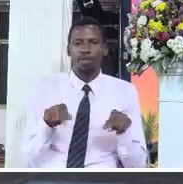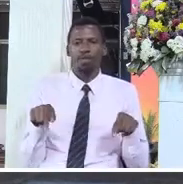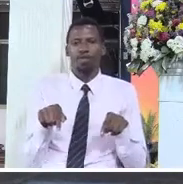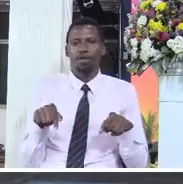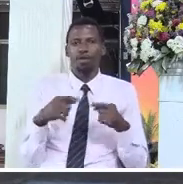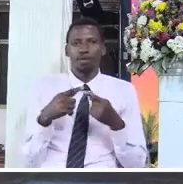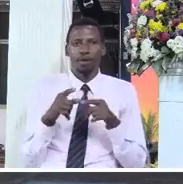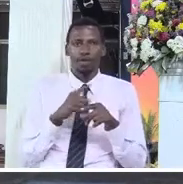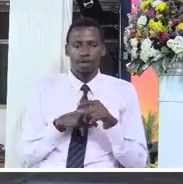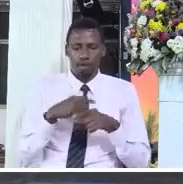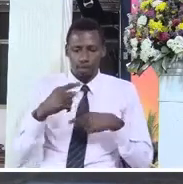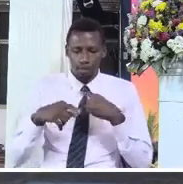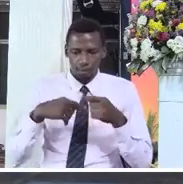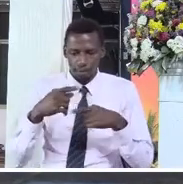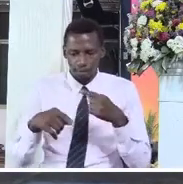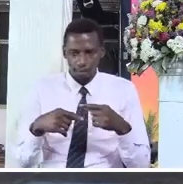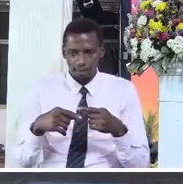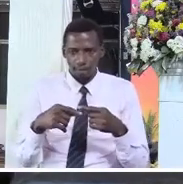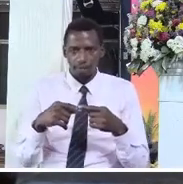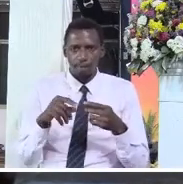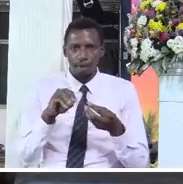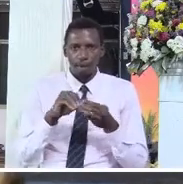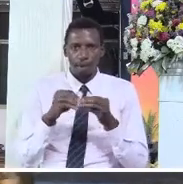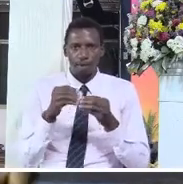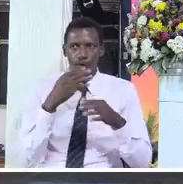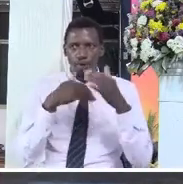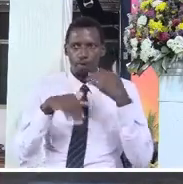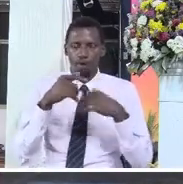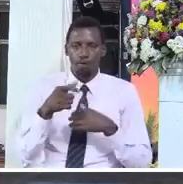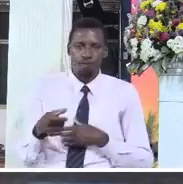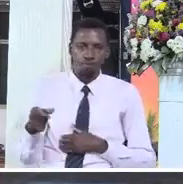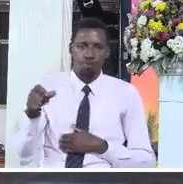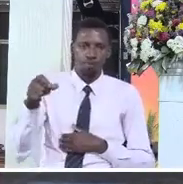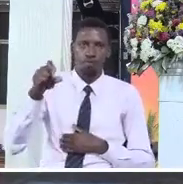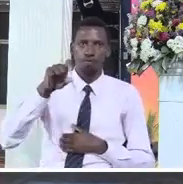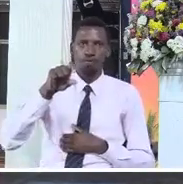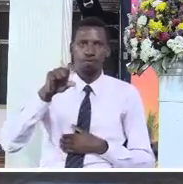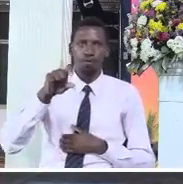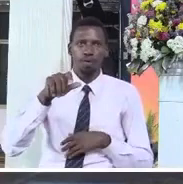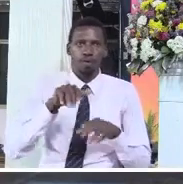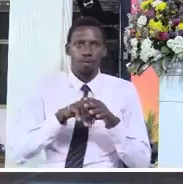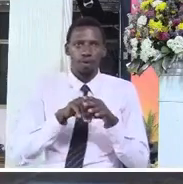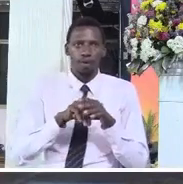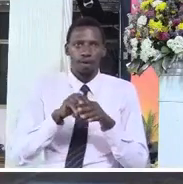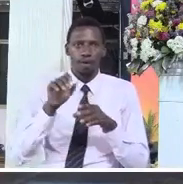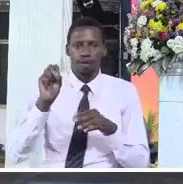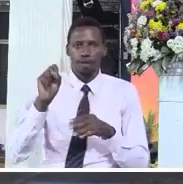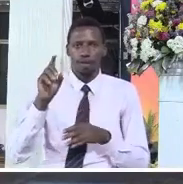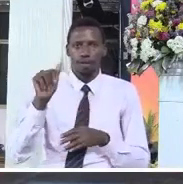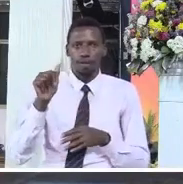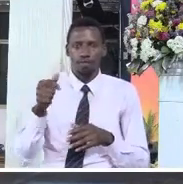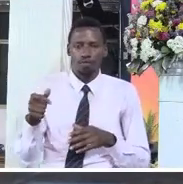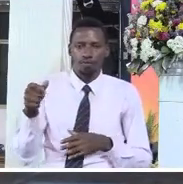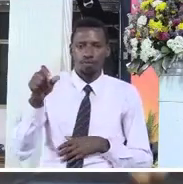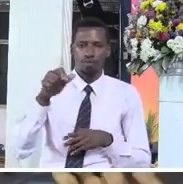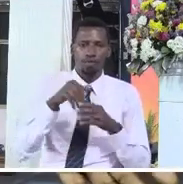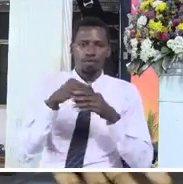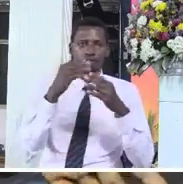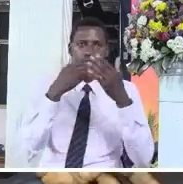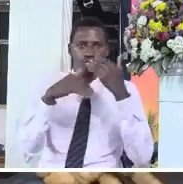went by, the number of universities increased. Adventist students increased in the universities. The universities